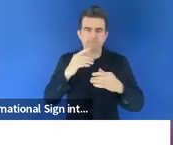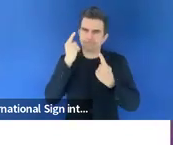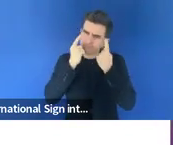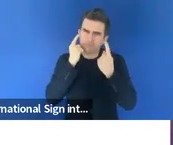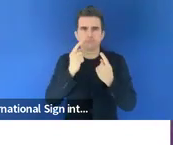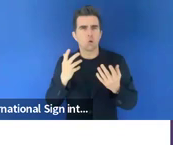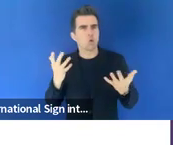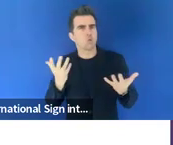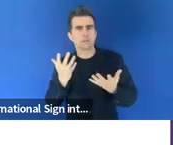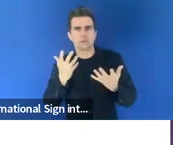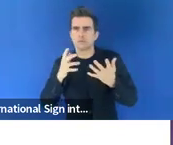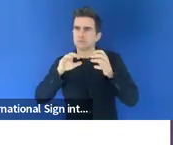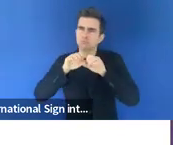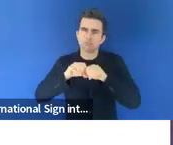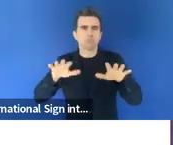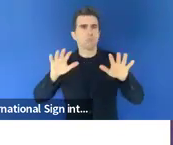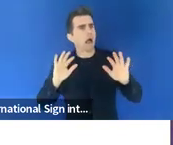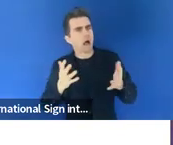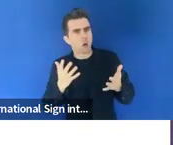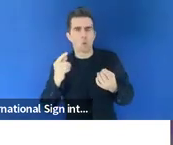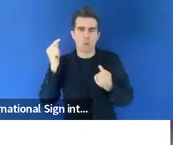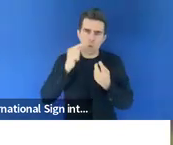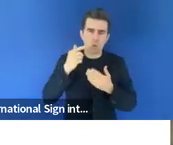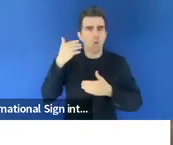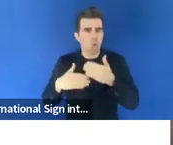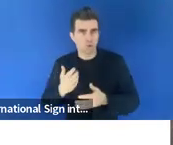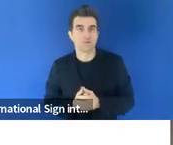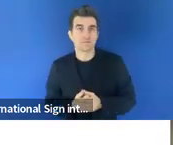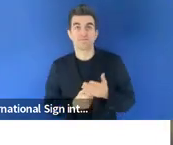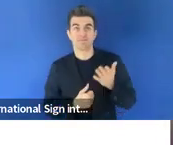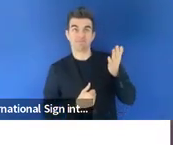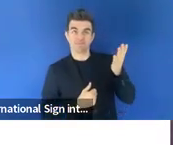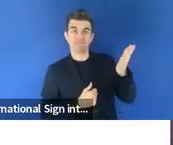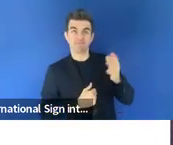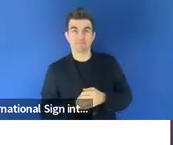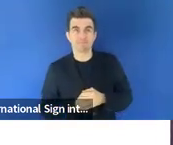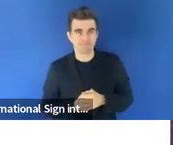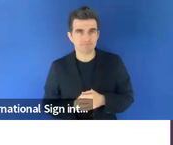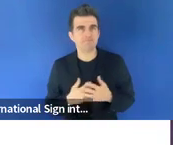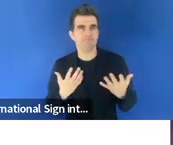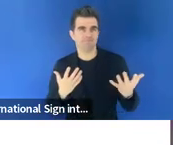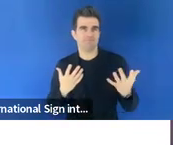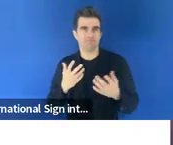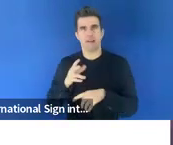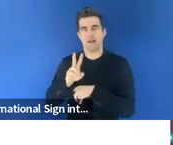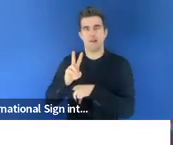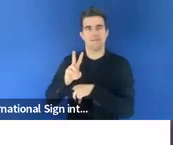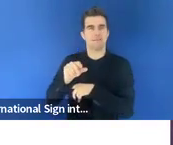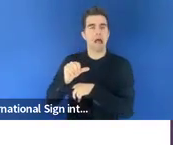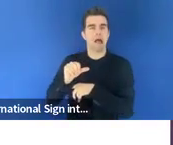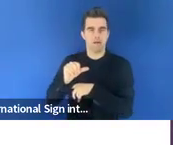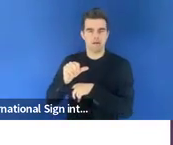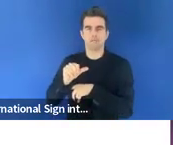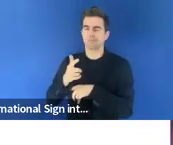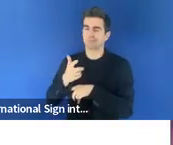align yourself with their needs. And I say that deliberately because in our work, we can't stand on our